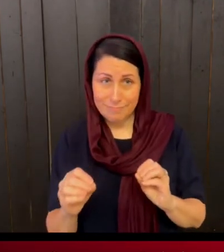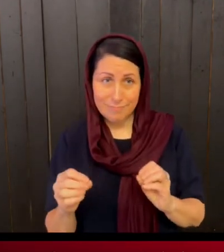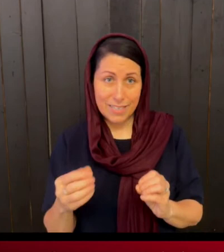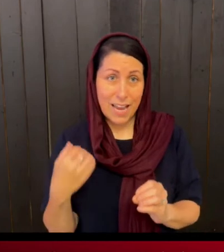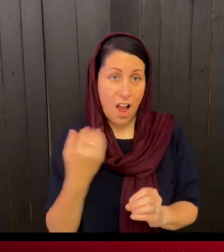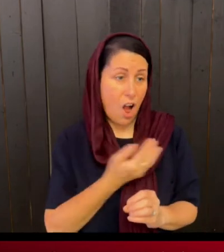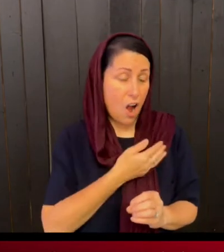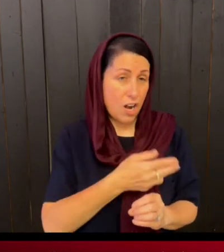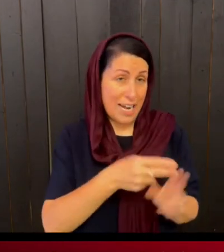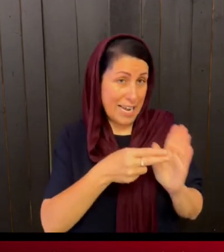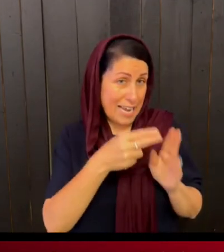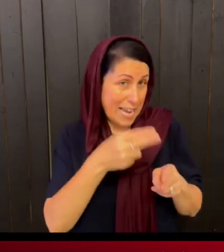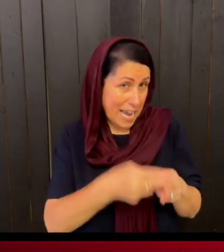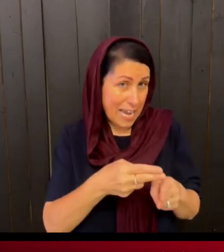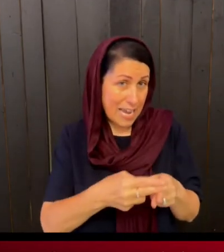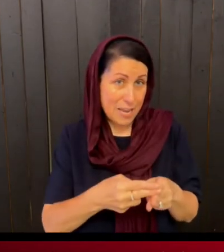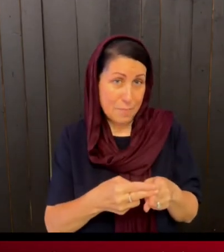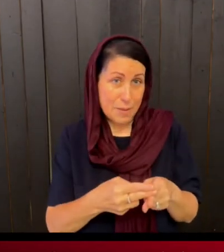the line.